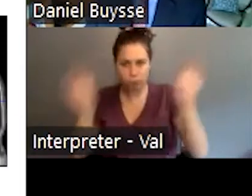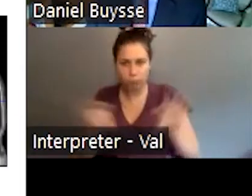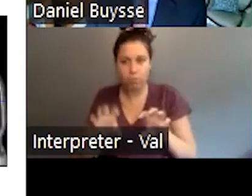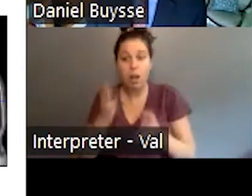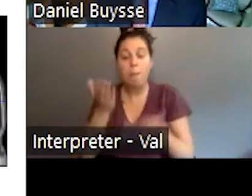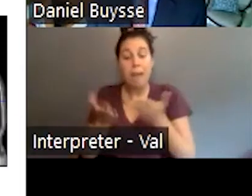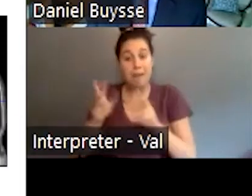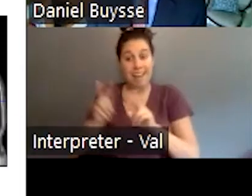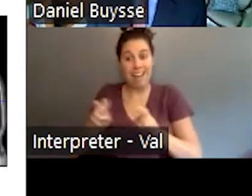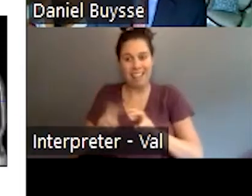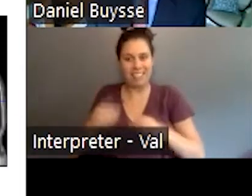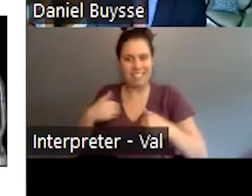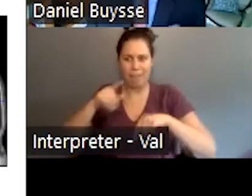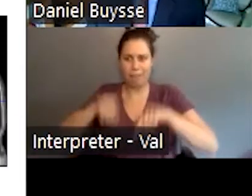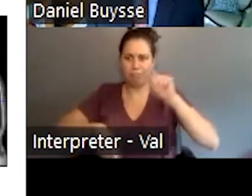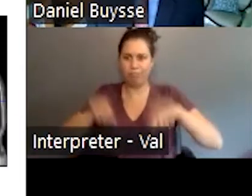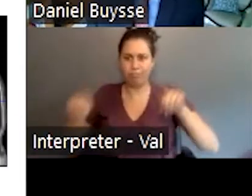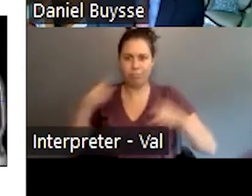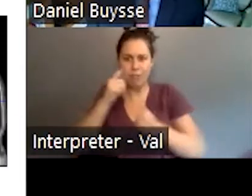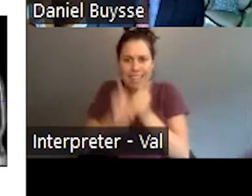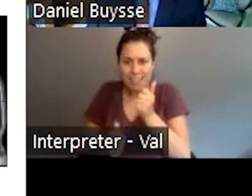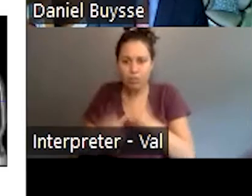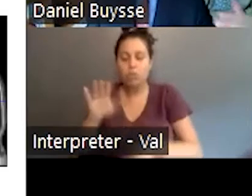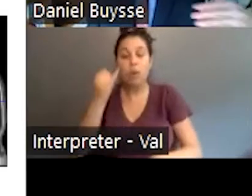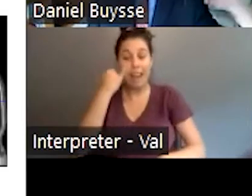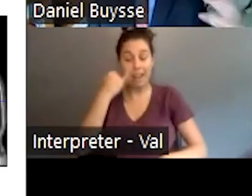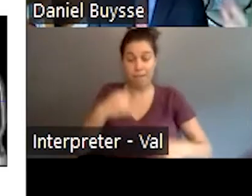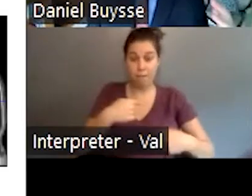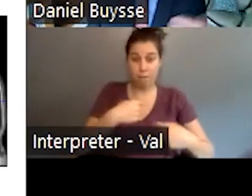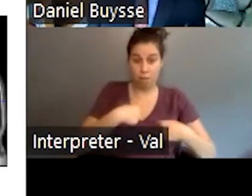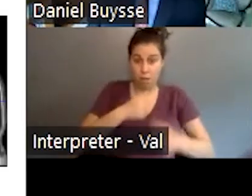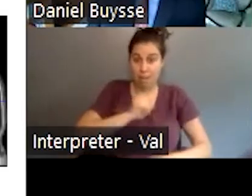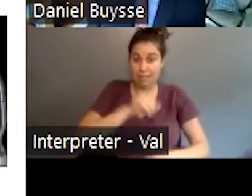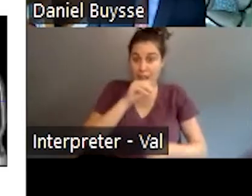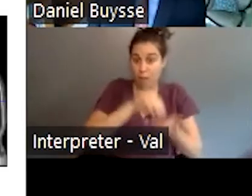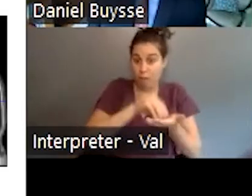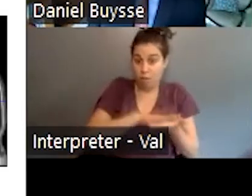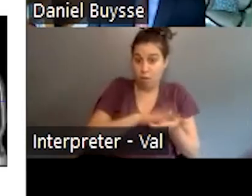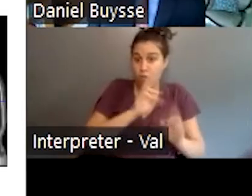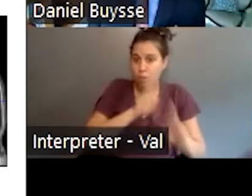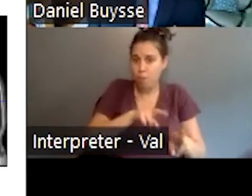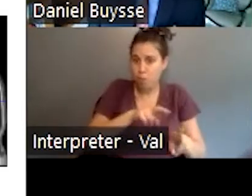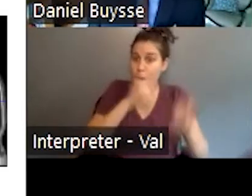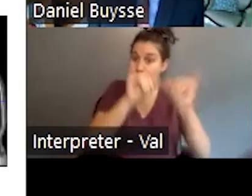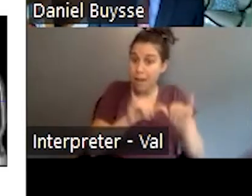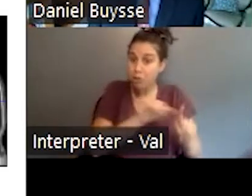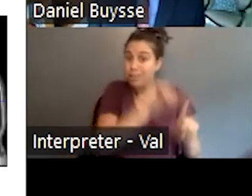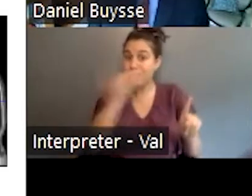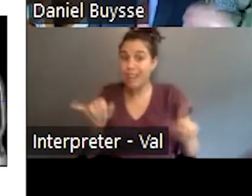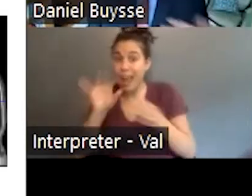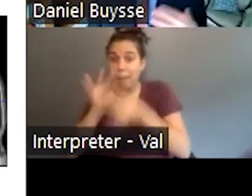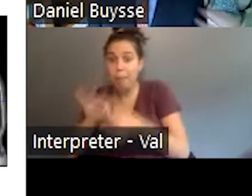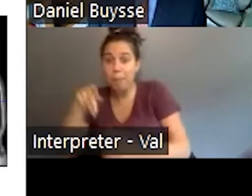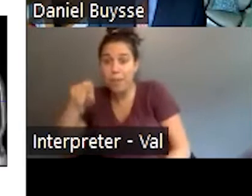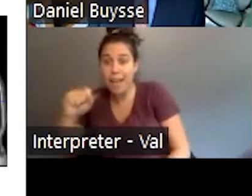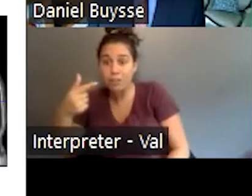that, for instance, if you're measuring a person's self-report, you may not be measuring exactly the same dimensions as you would with polysomnography.